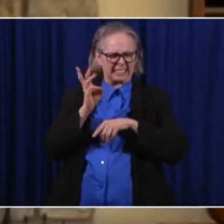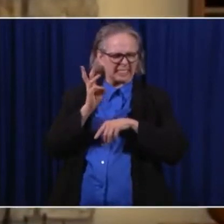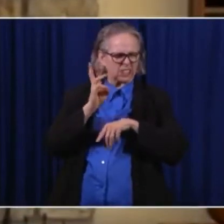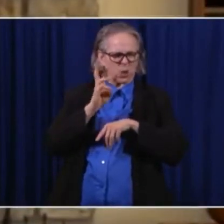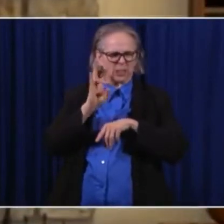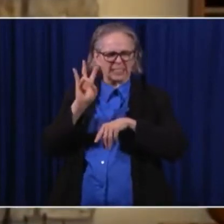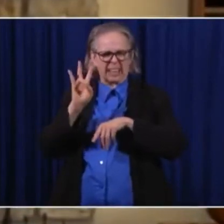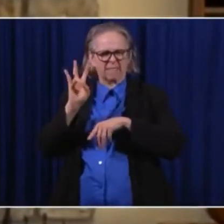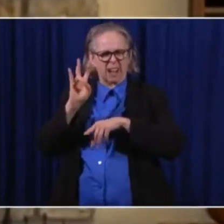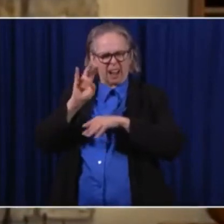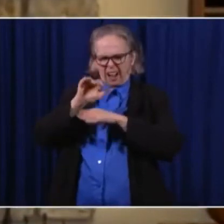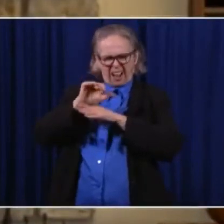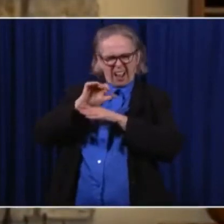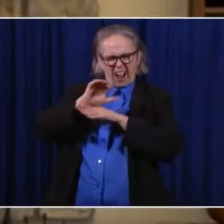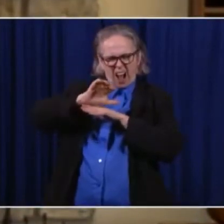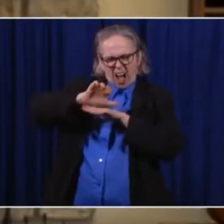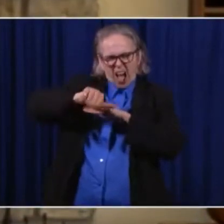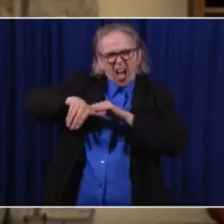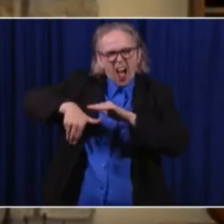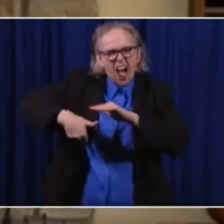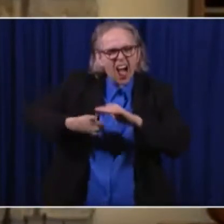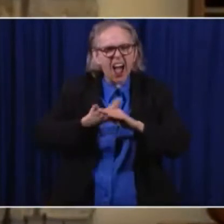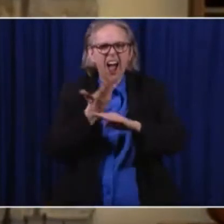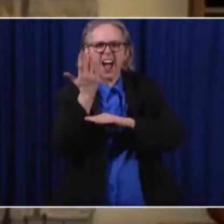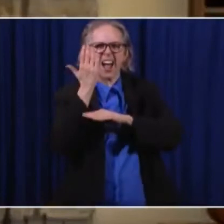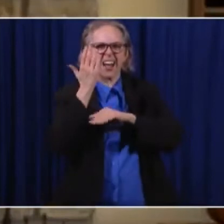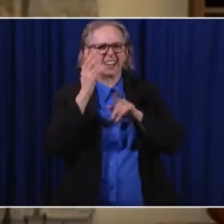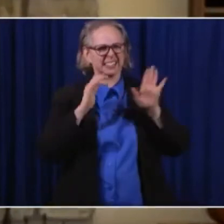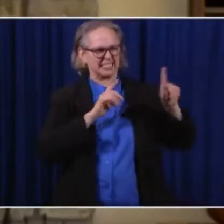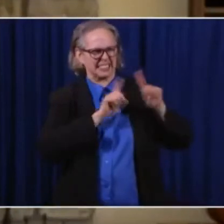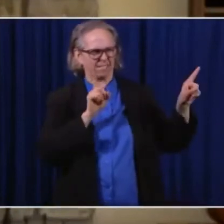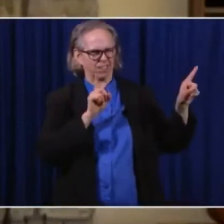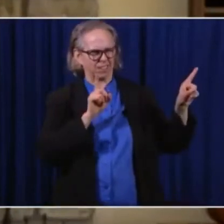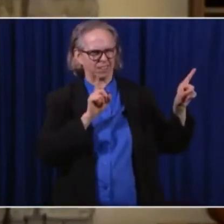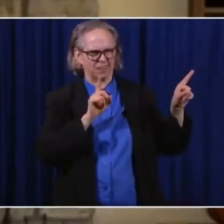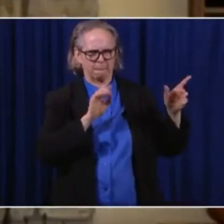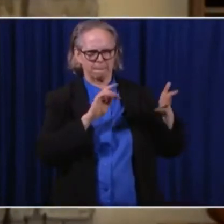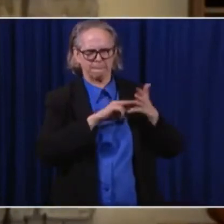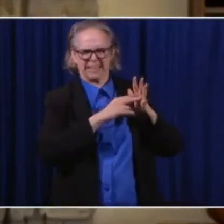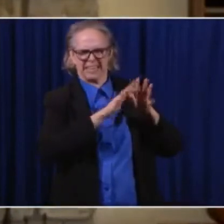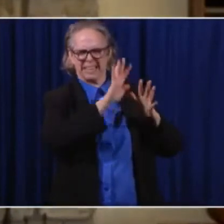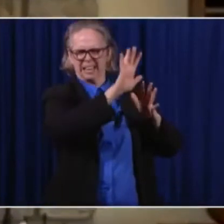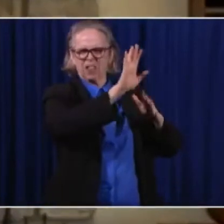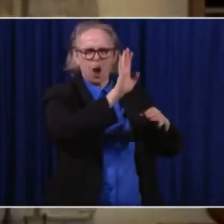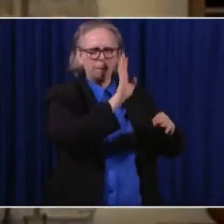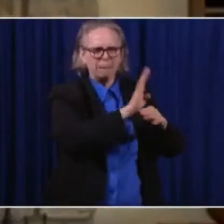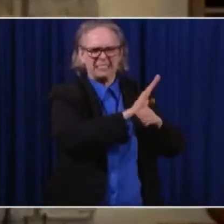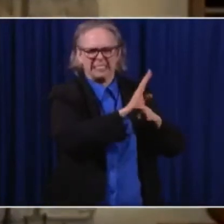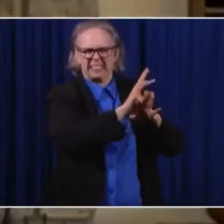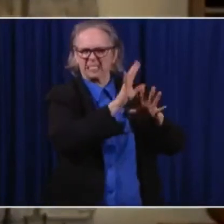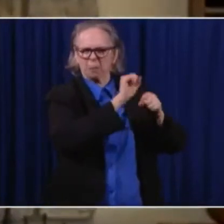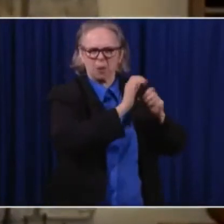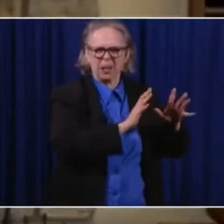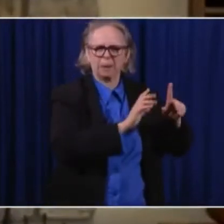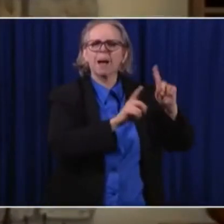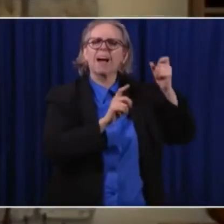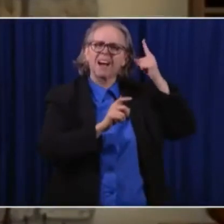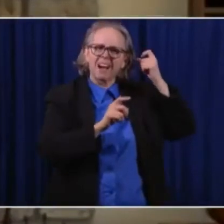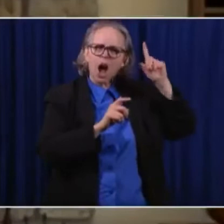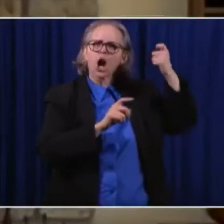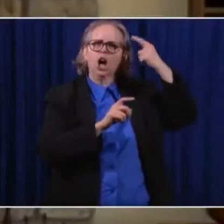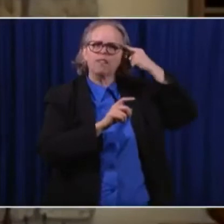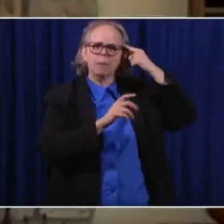that, clearly they've knocked businesses out and knocked a lot of employees out, and they subsidize those individuals. We do not